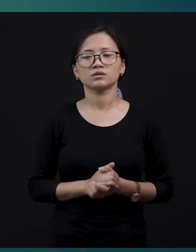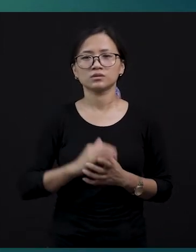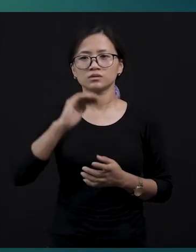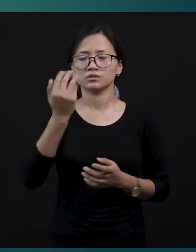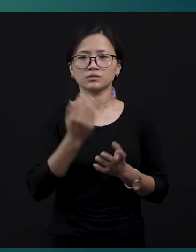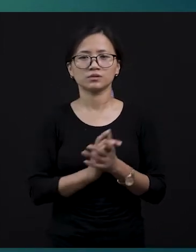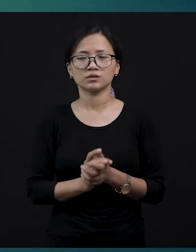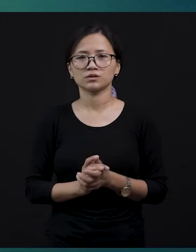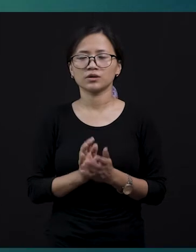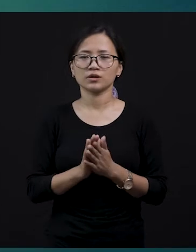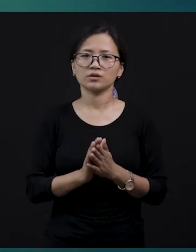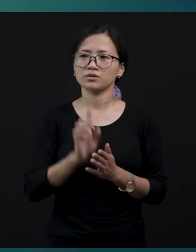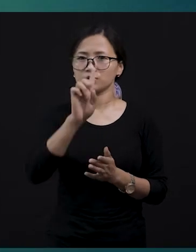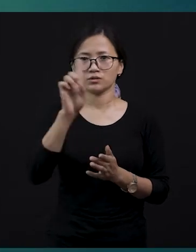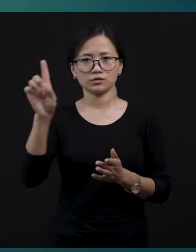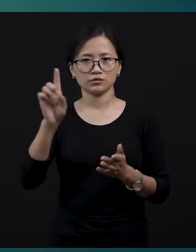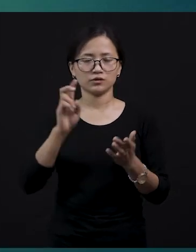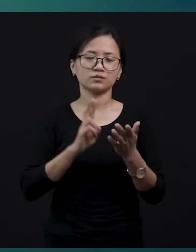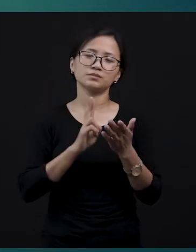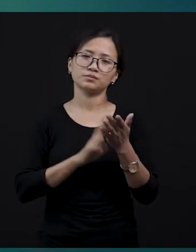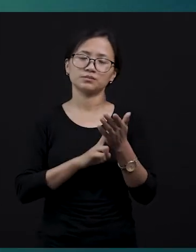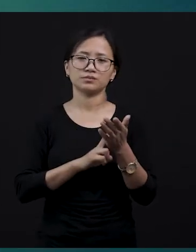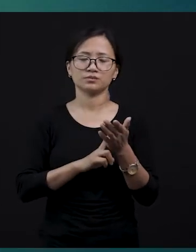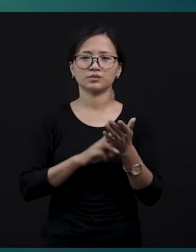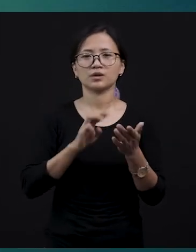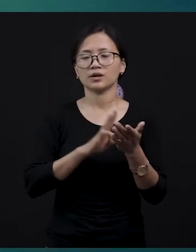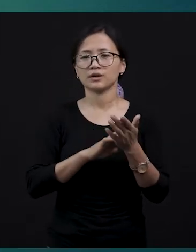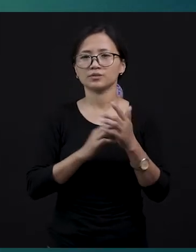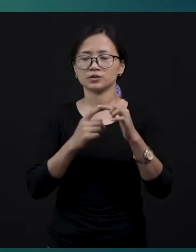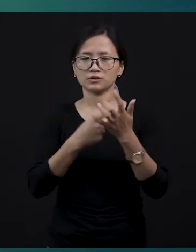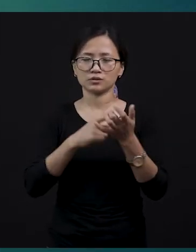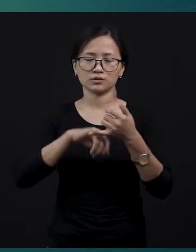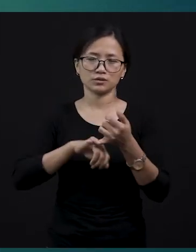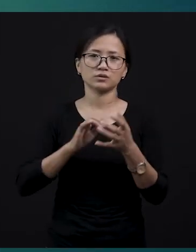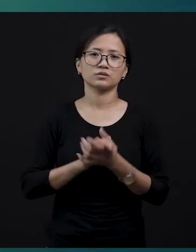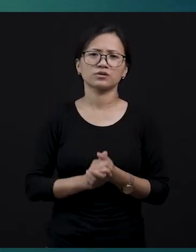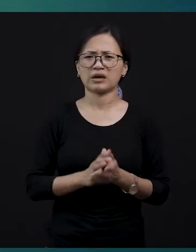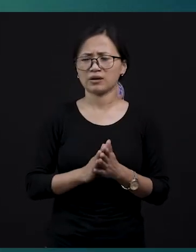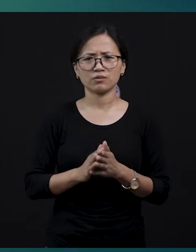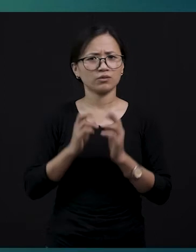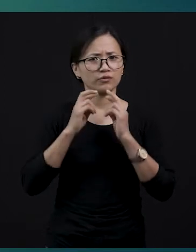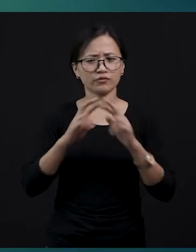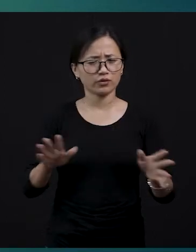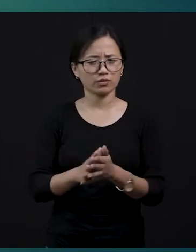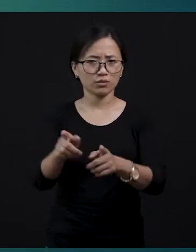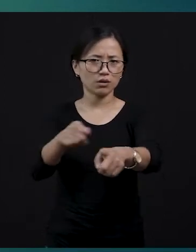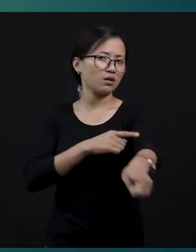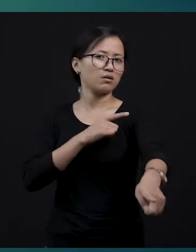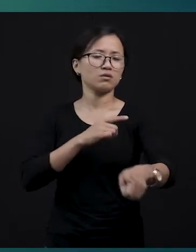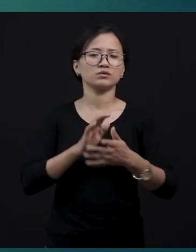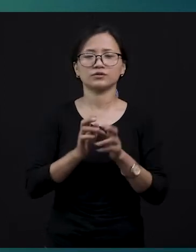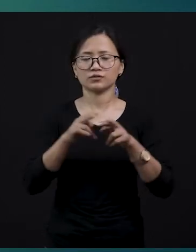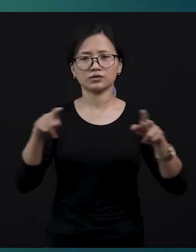some can even go beyond 11 meters. 11 meters. So that would be very long, okay? So there are